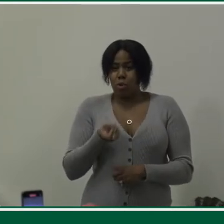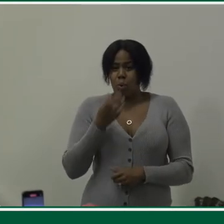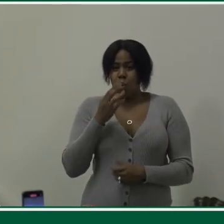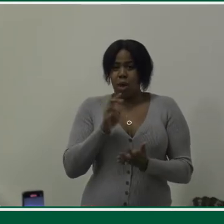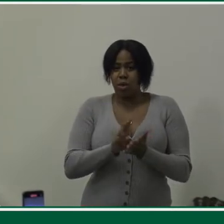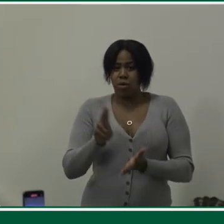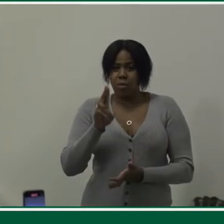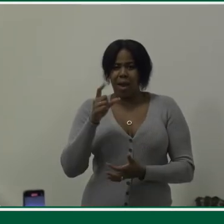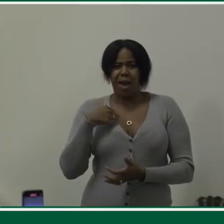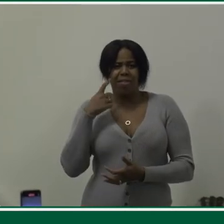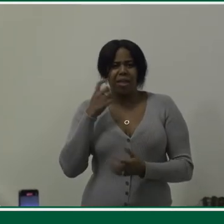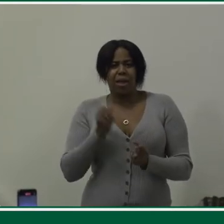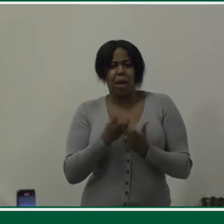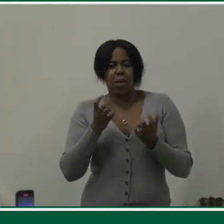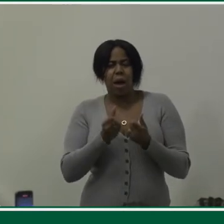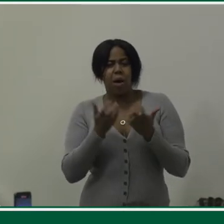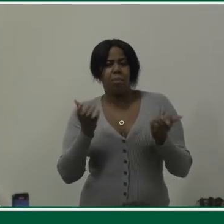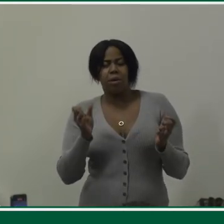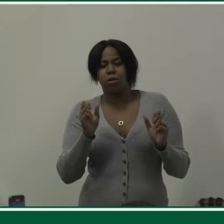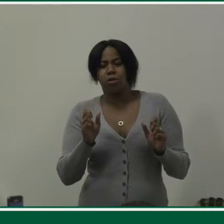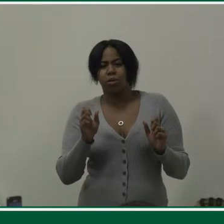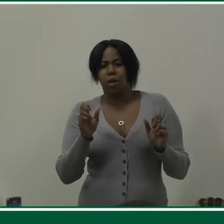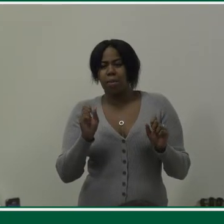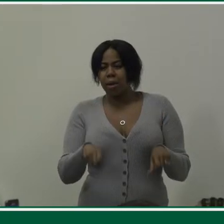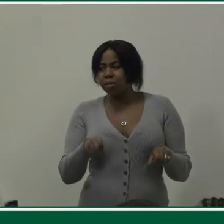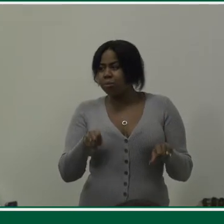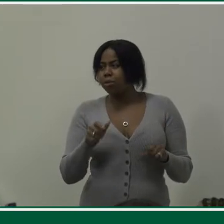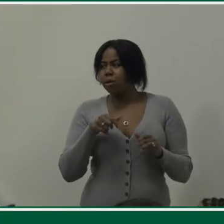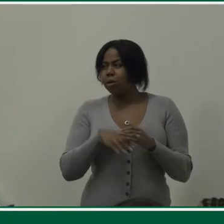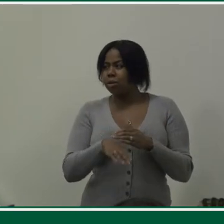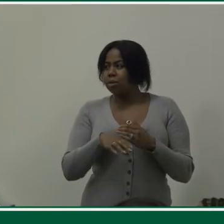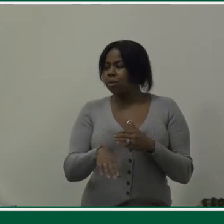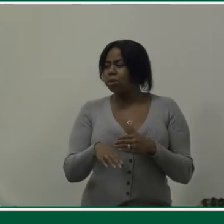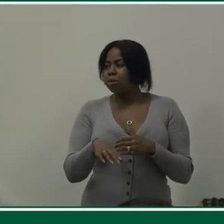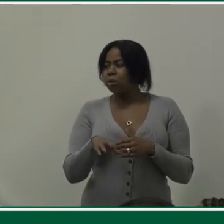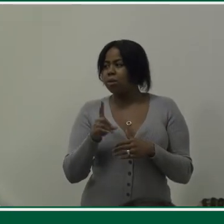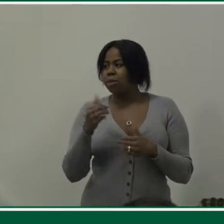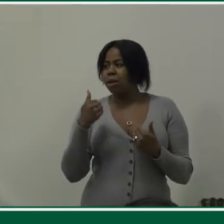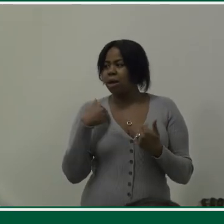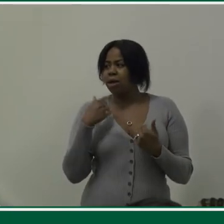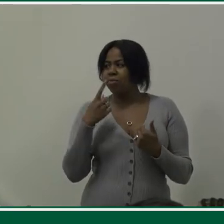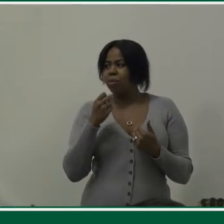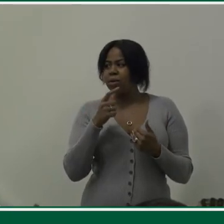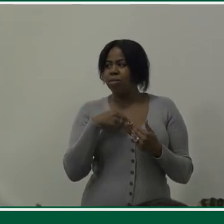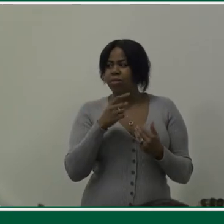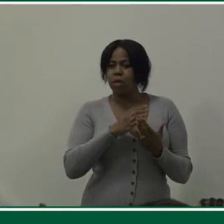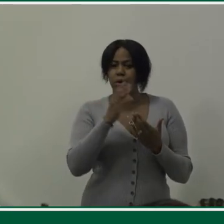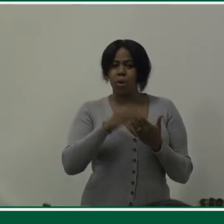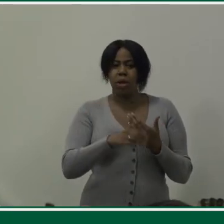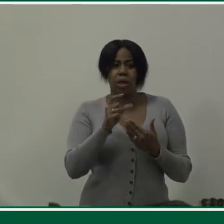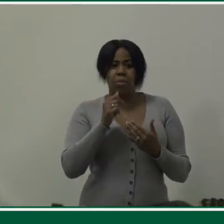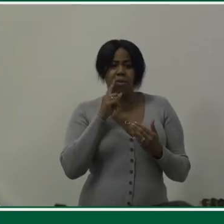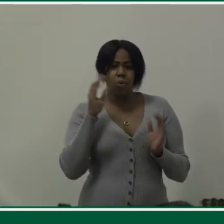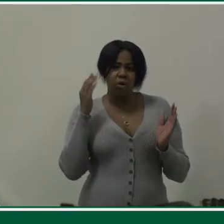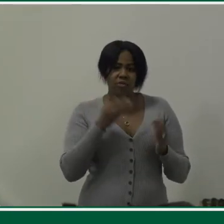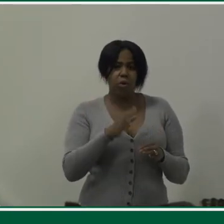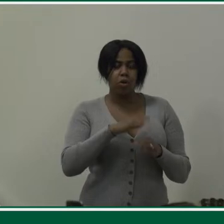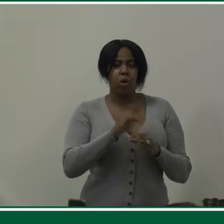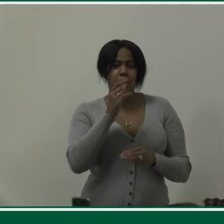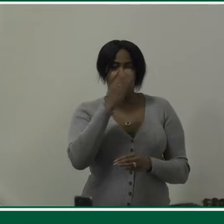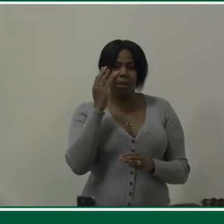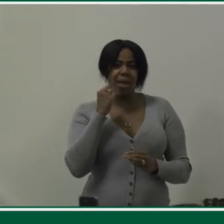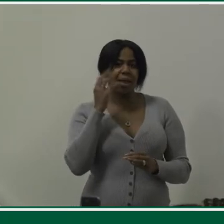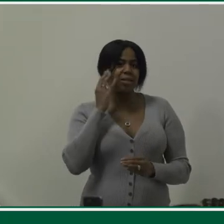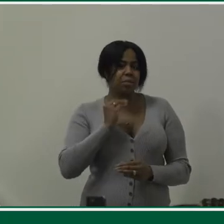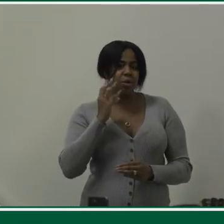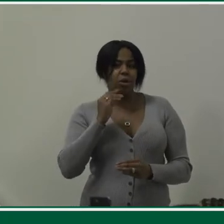much academic potential students will see when the curriculum is centered on the black experience and culturally